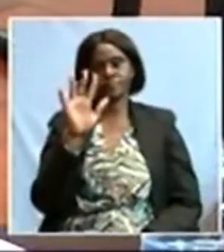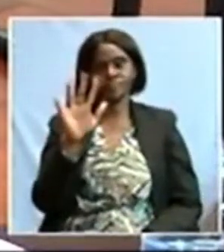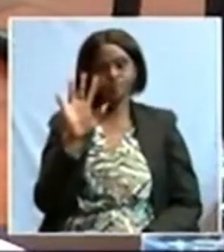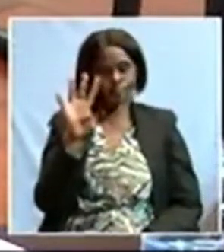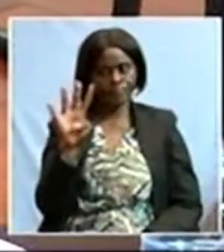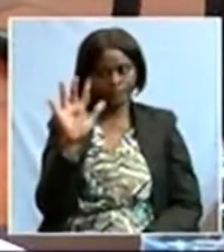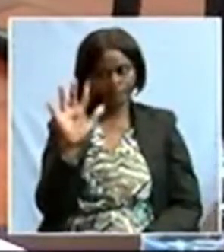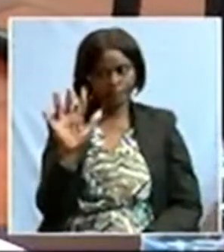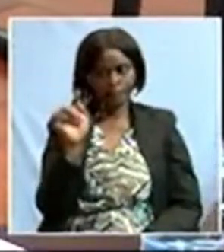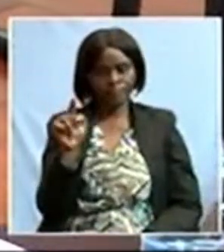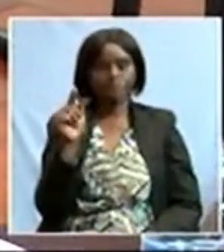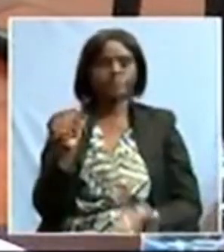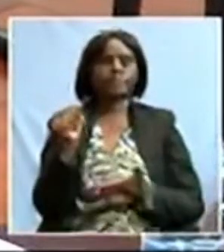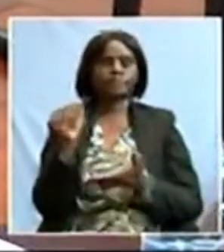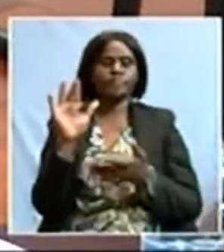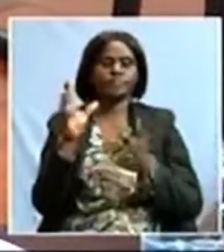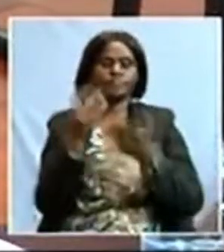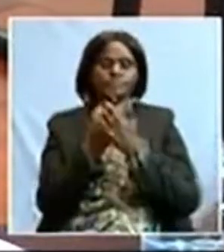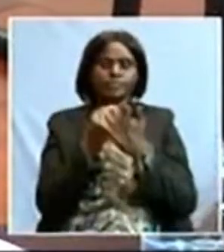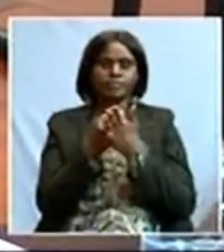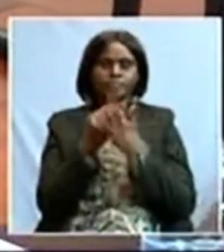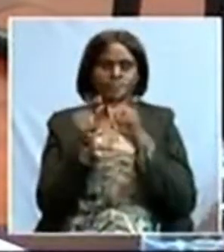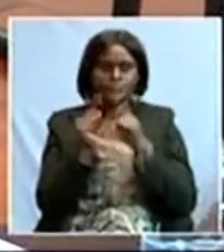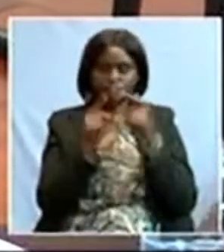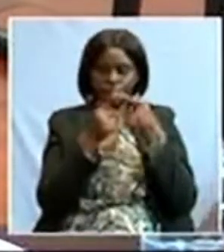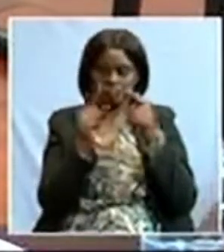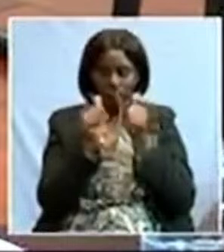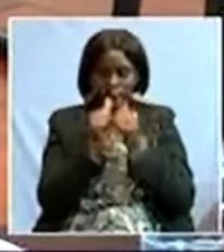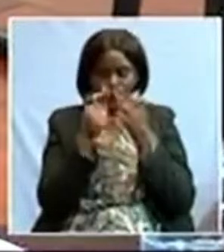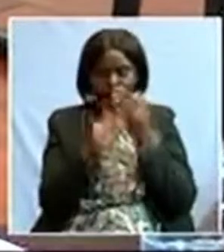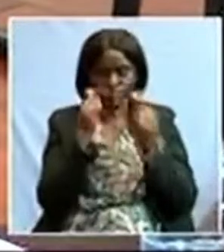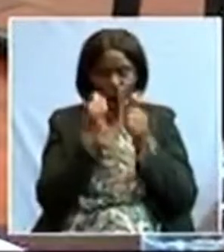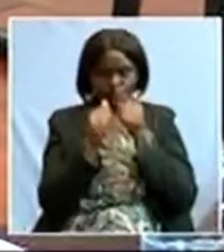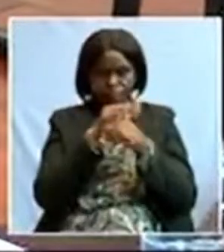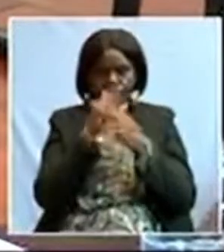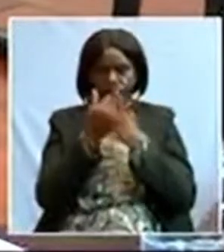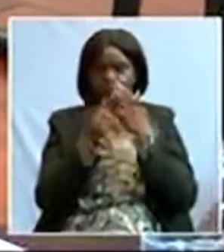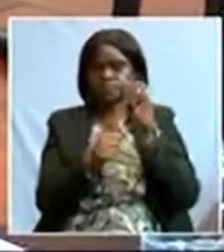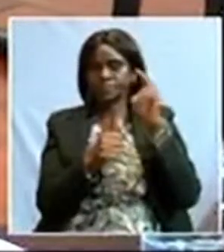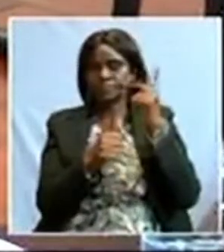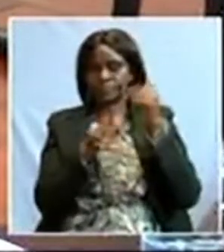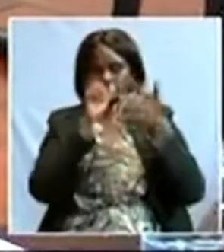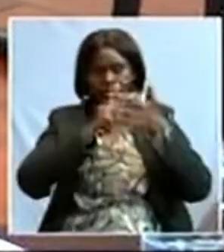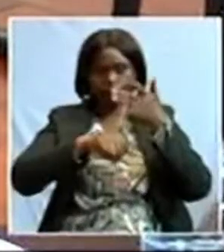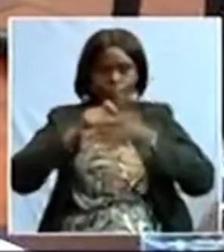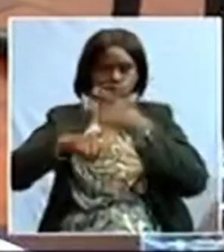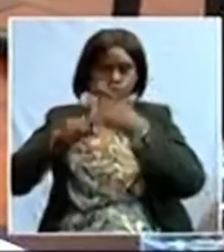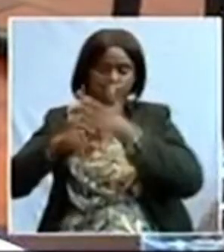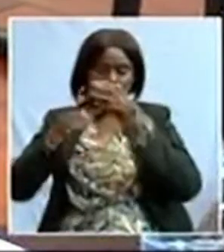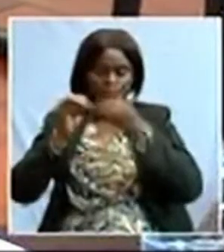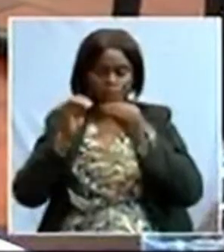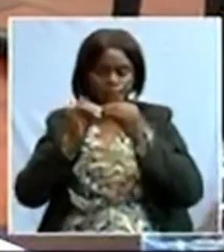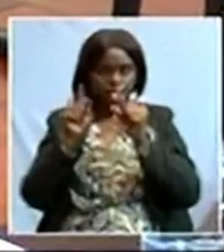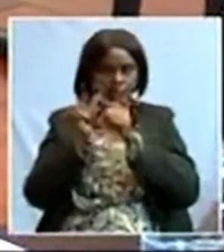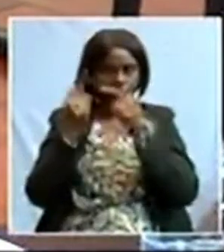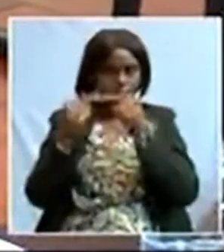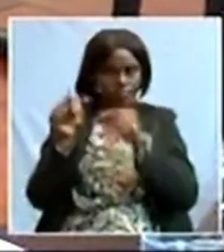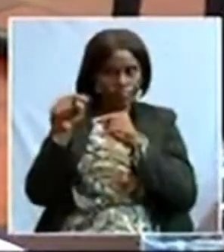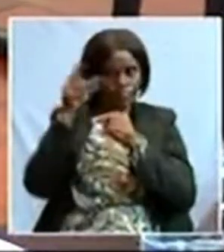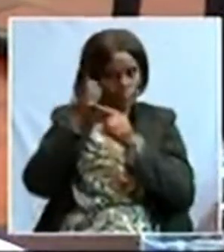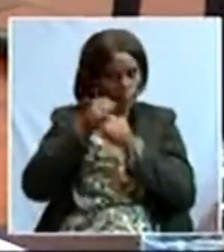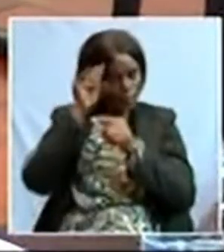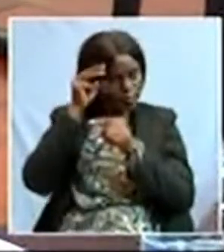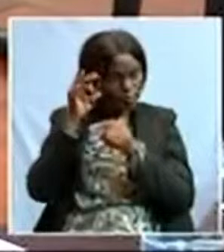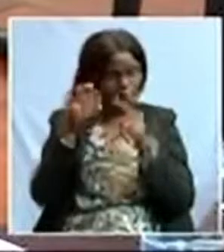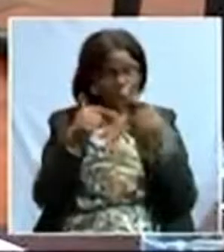2,554,045 of the budget amounts. The variance was due to the third-party deductions done at source by Ministry of